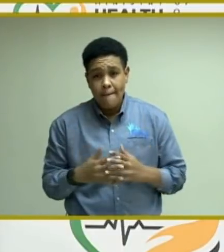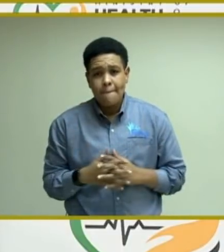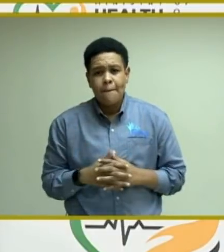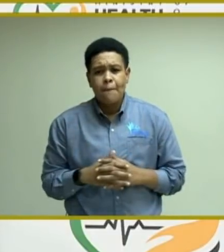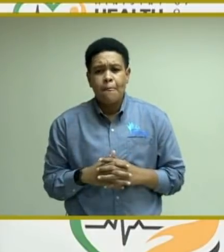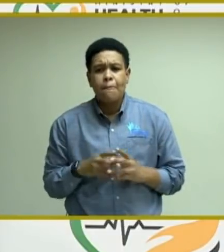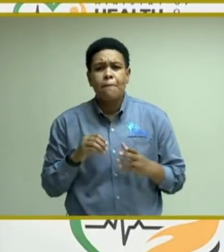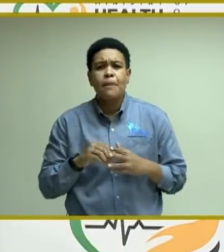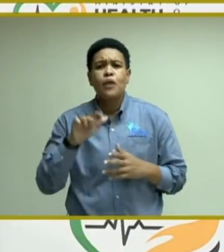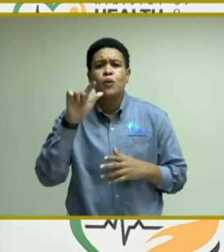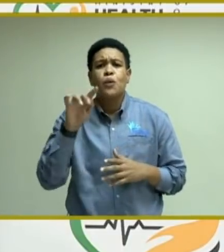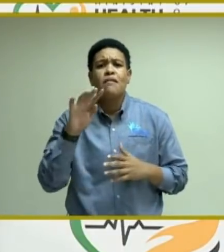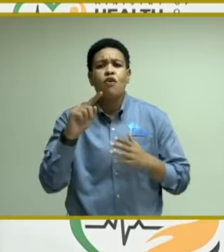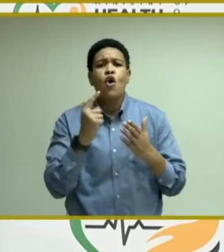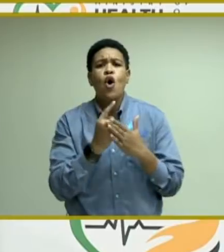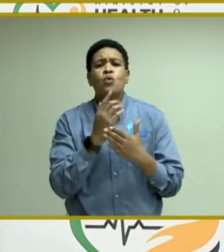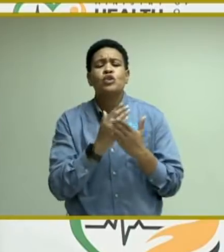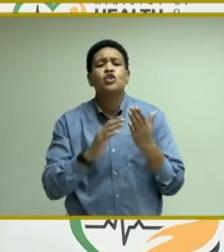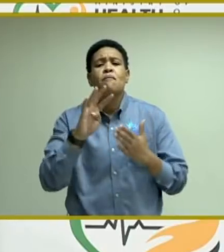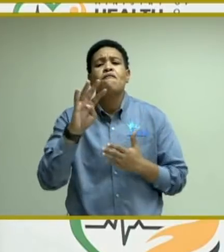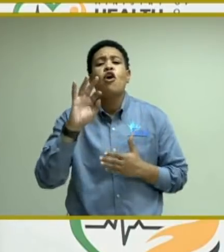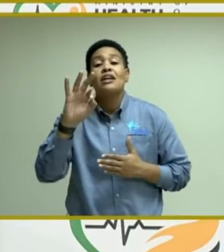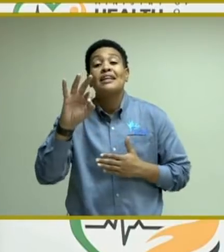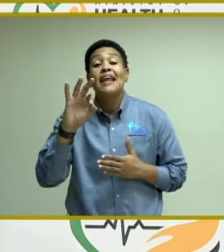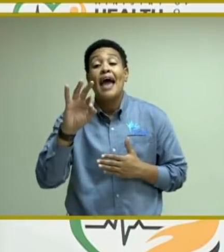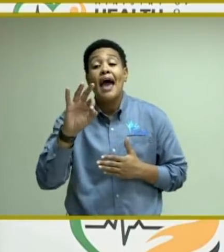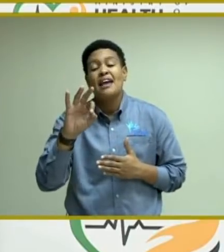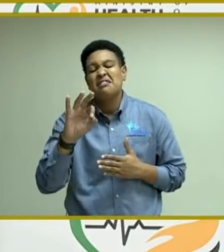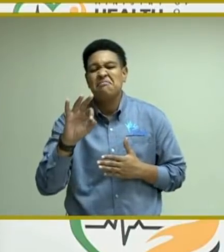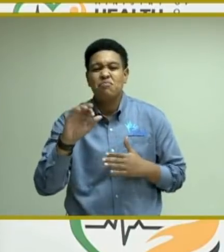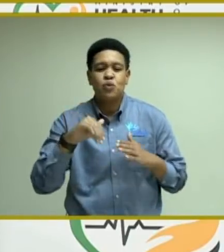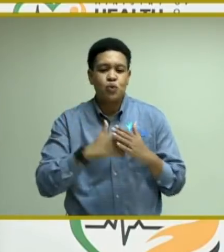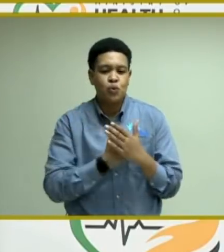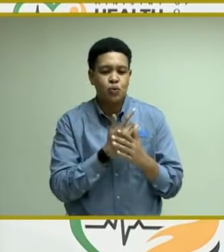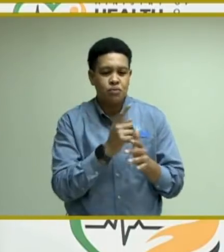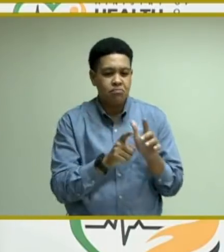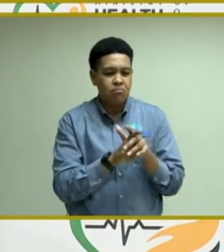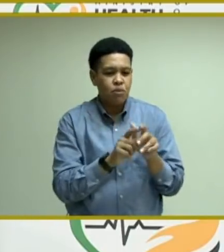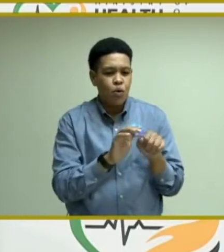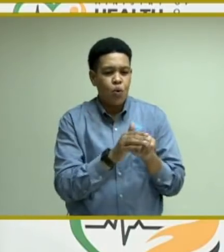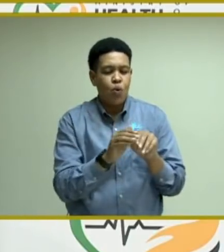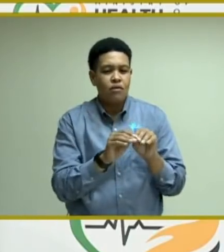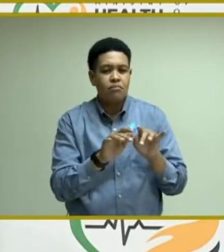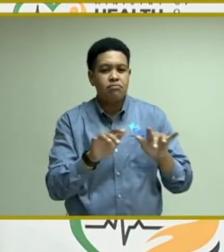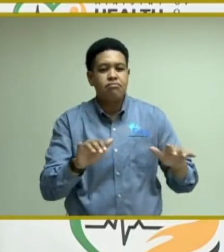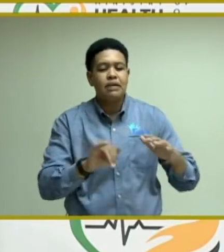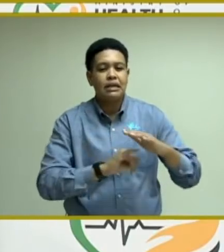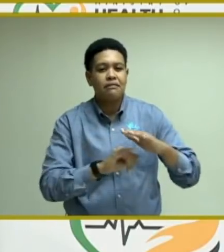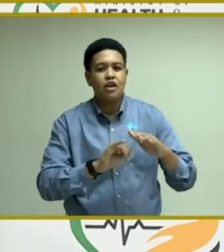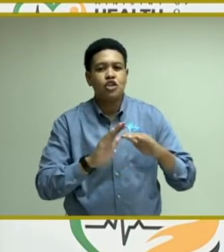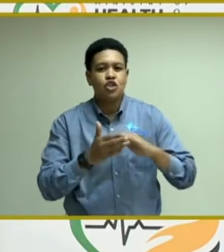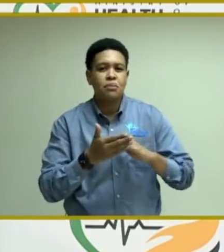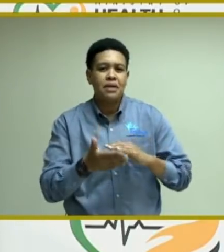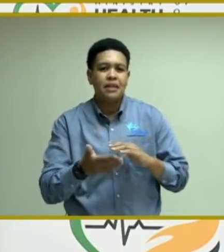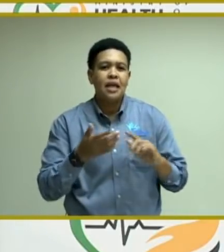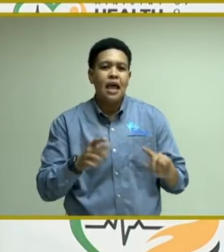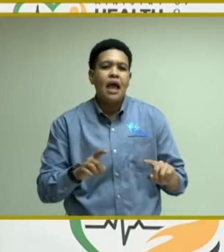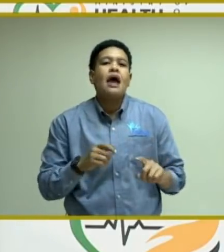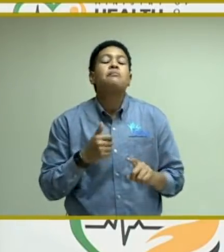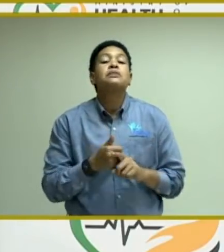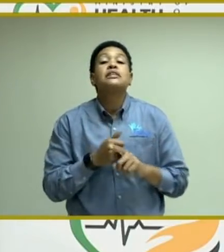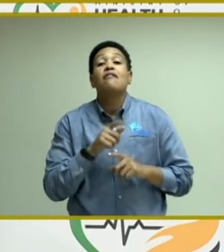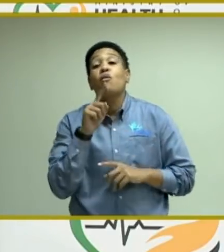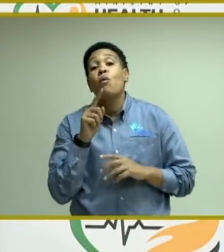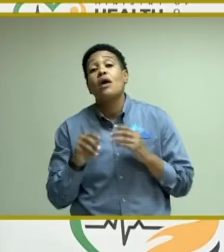In the last 24 hours, there were some 49 new cases of COVID-19 infections in Jamaica and